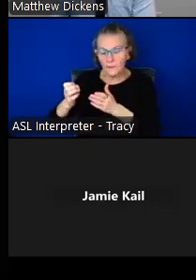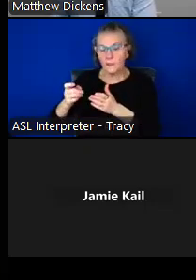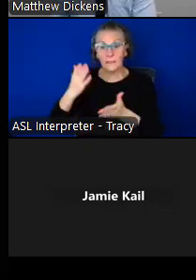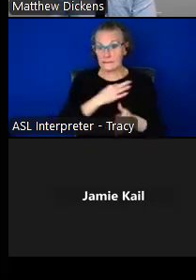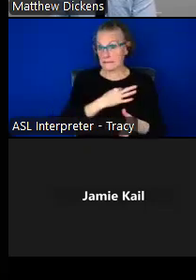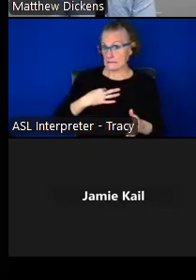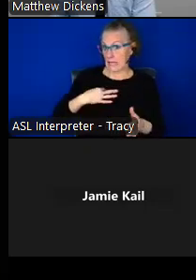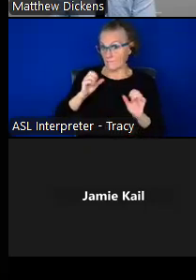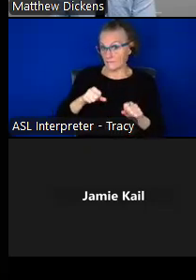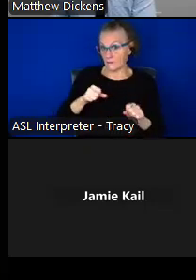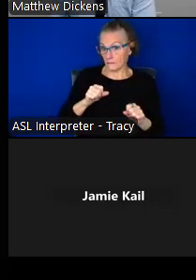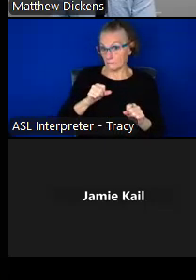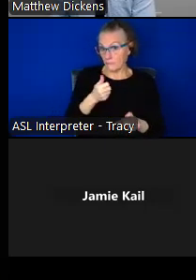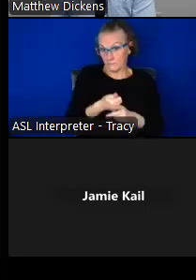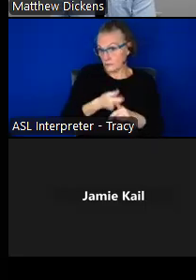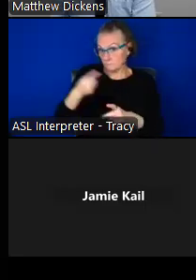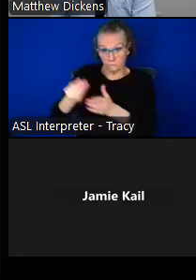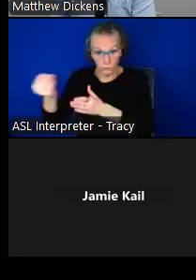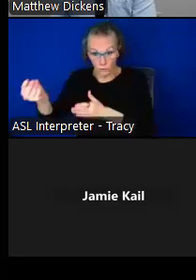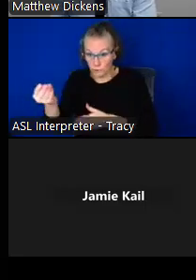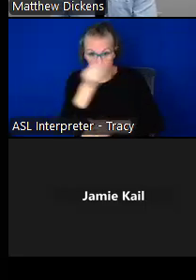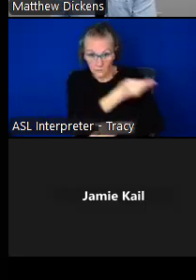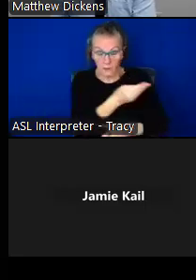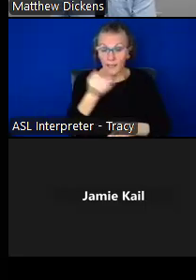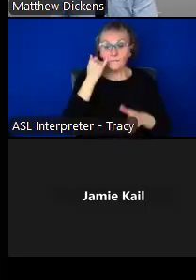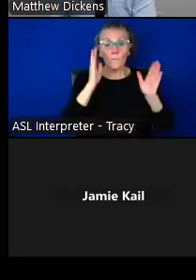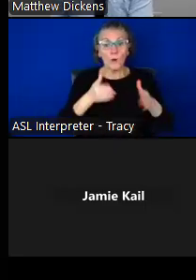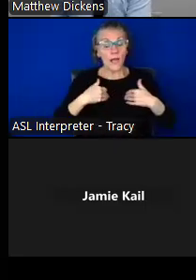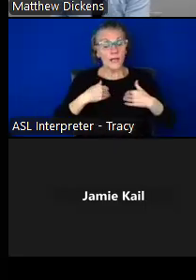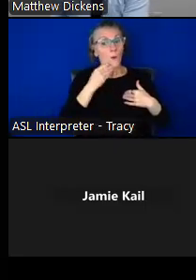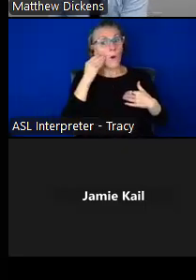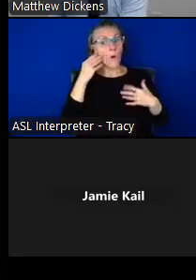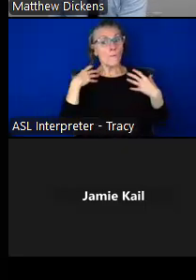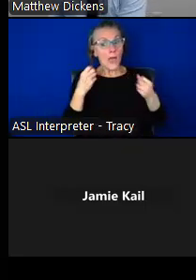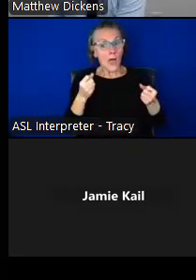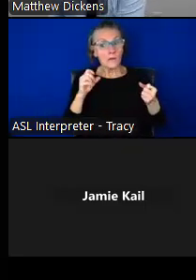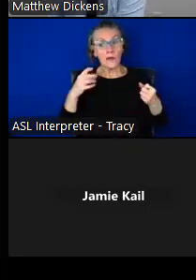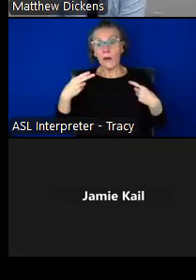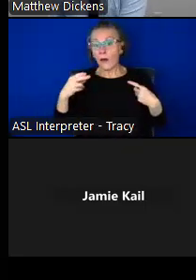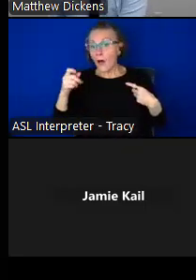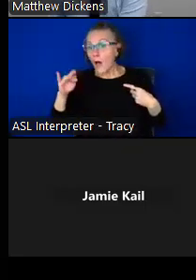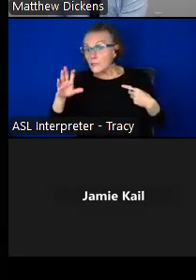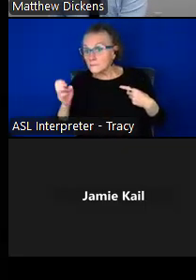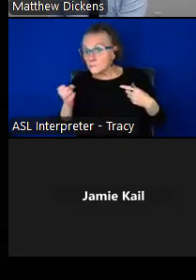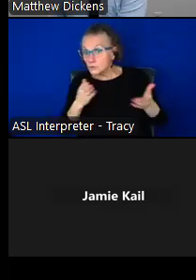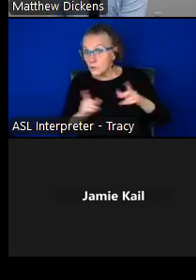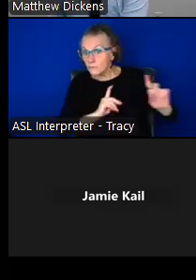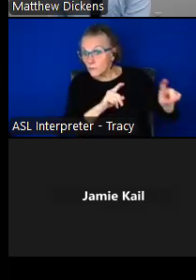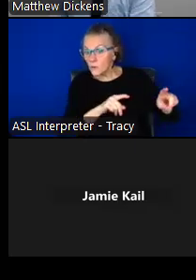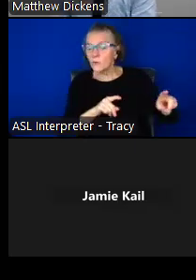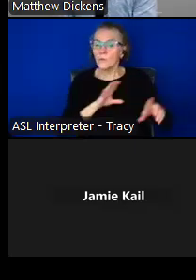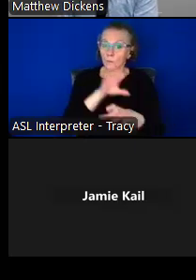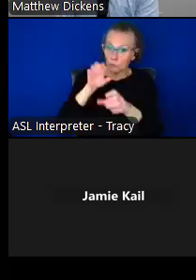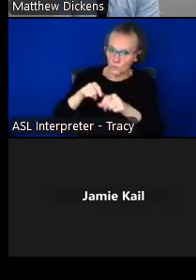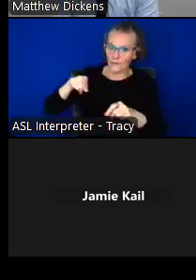staff can just easily go out and purchase. If an individual has home health or hospice services, we also engage them